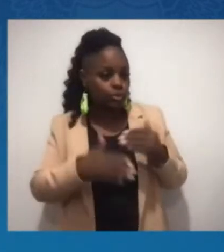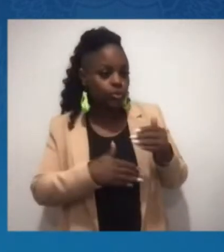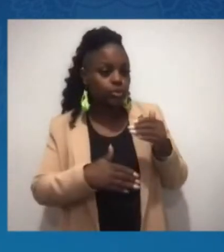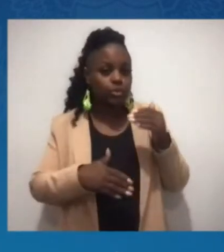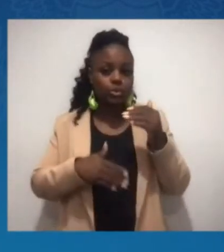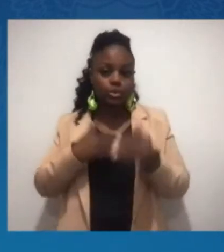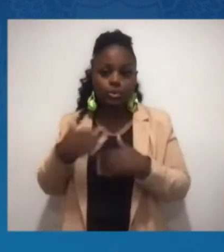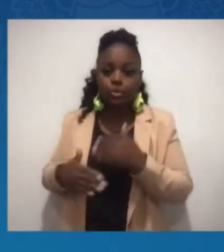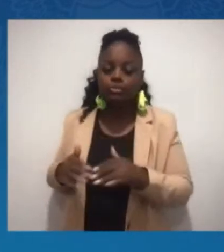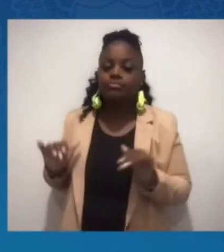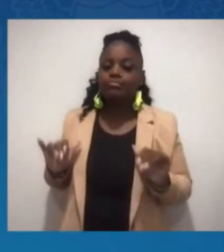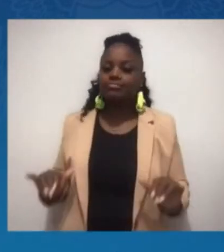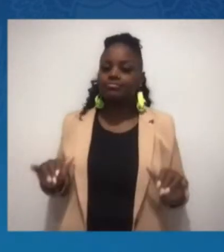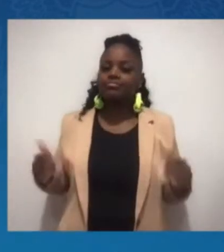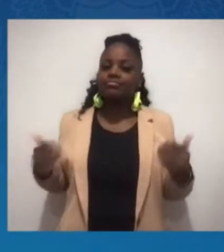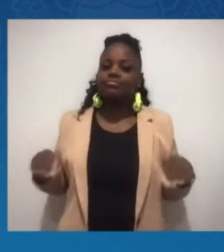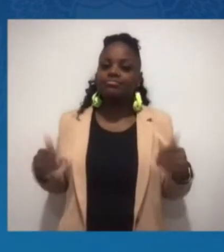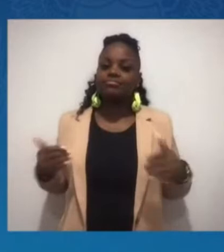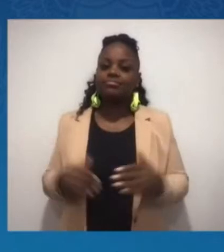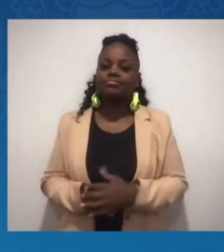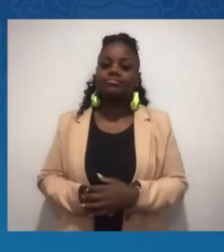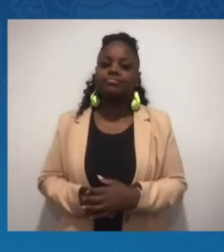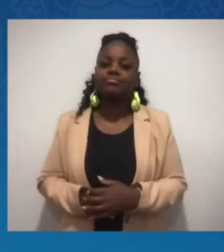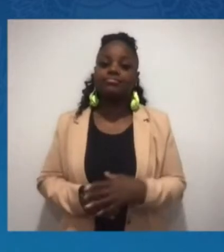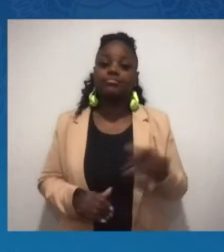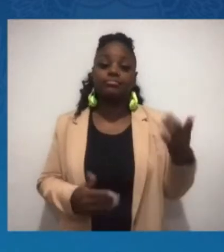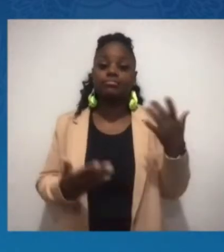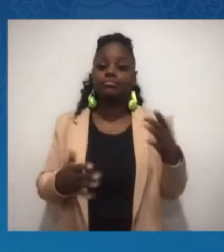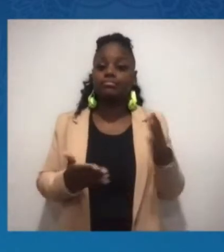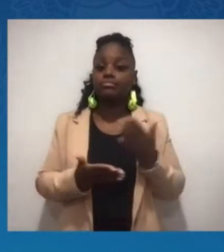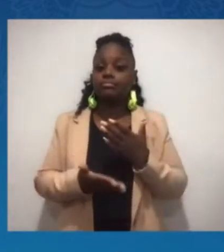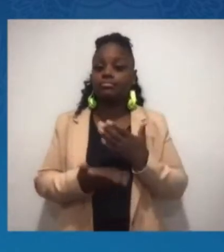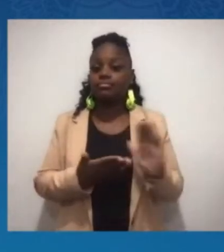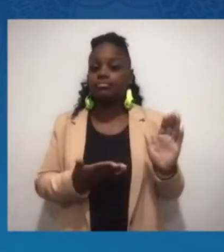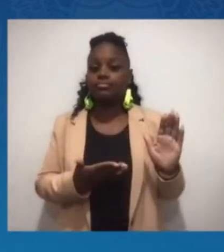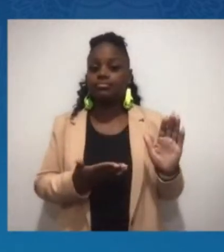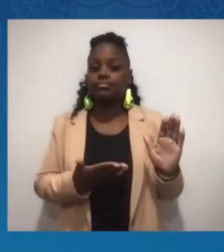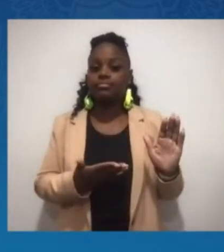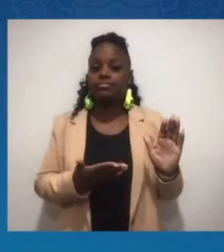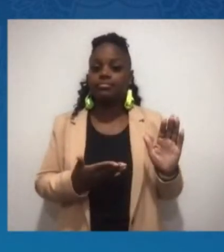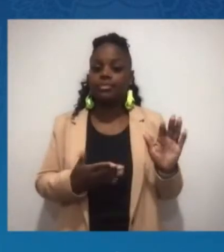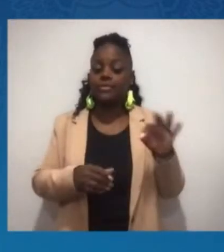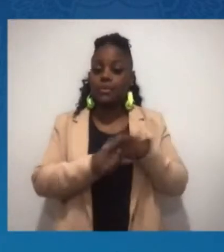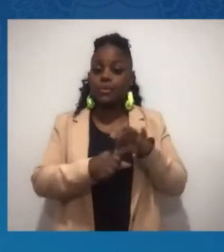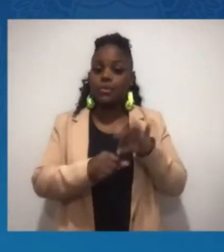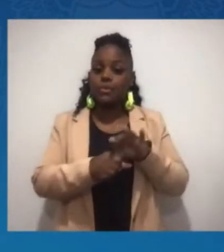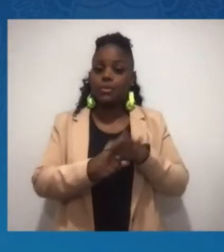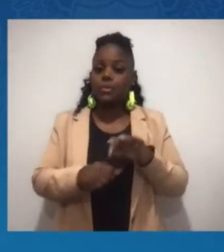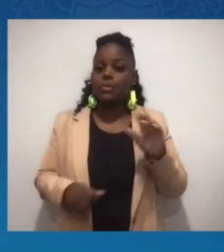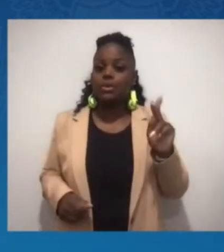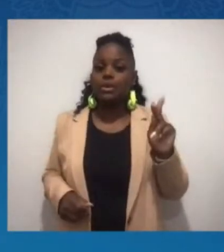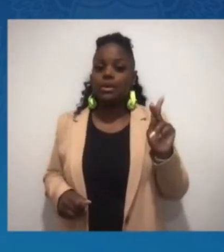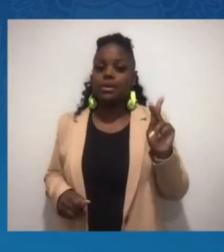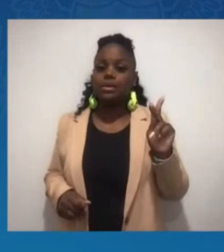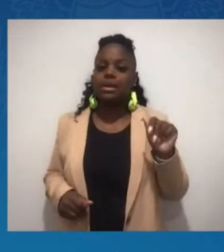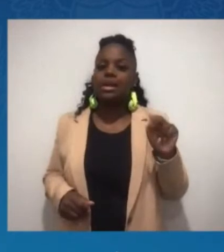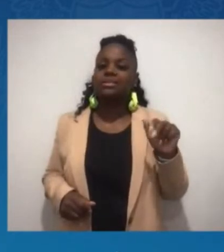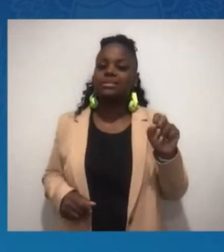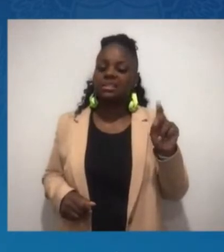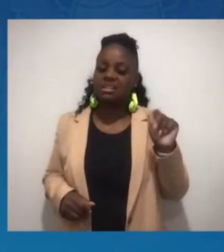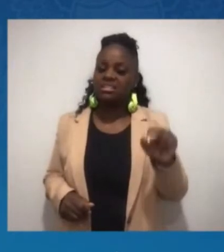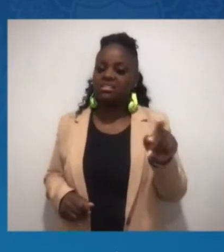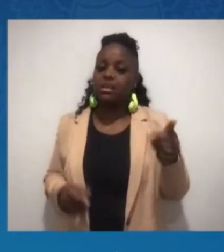by rejecting the anti-choice ballot measure in Kansas. as you've traveled across the country, what have you